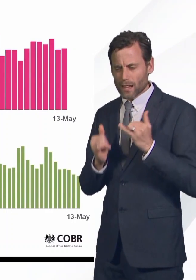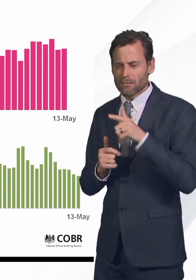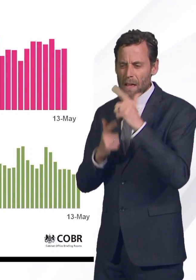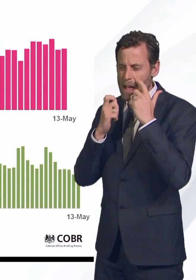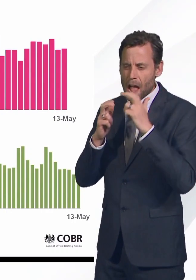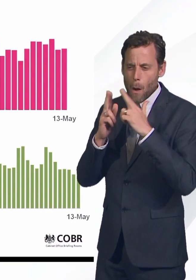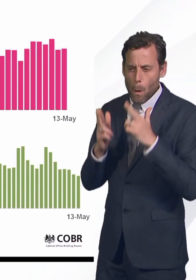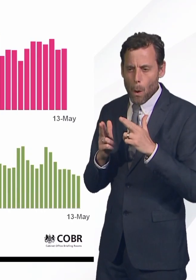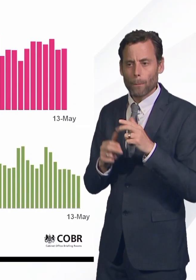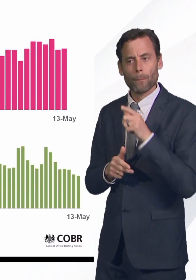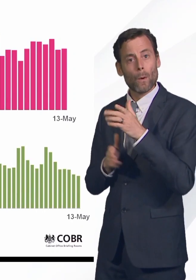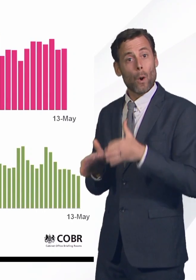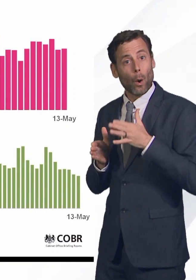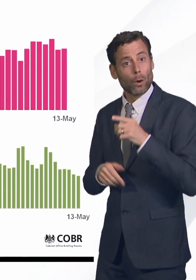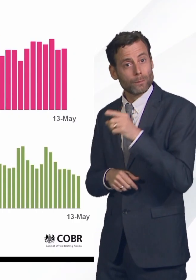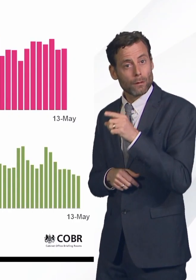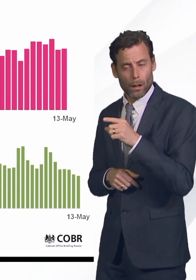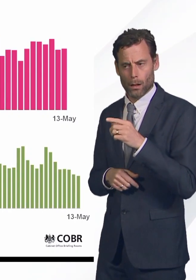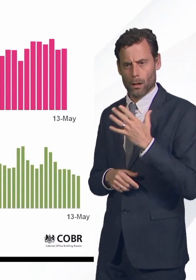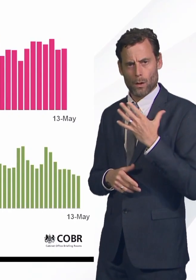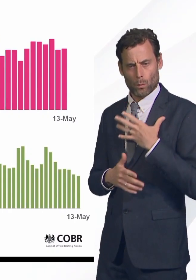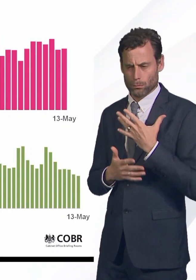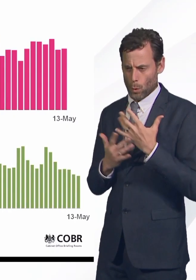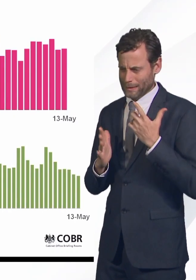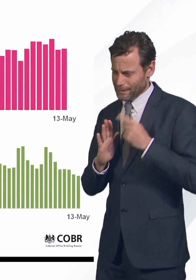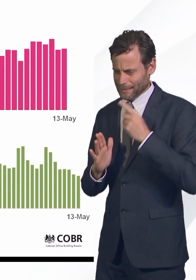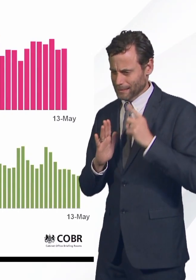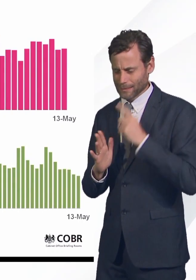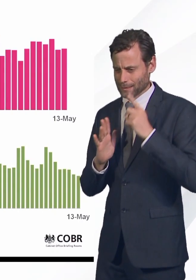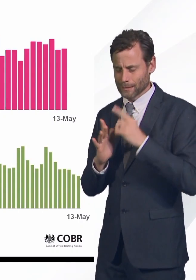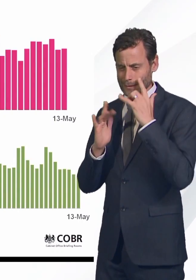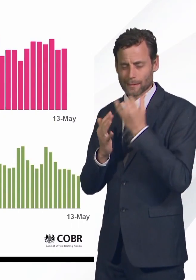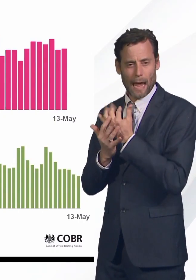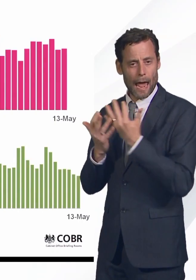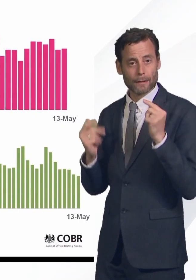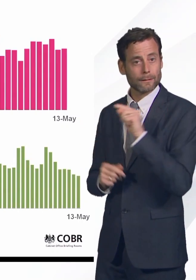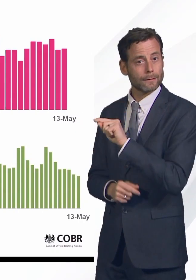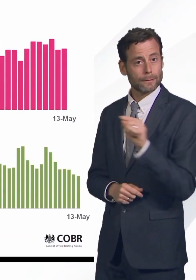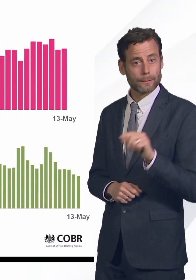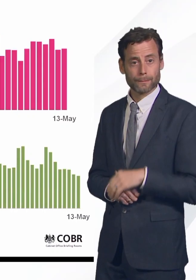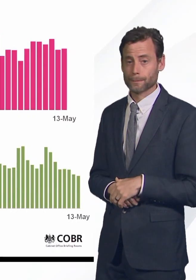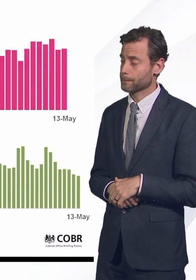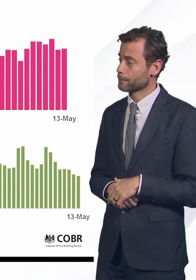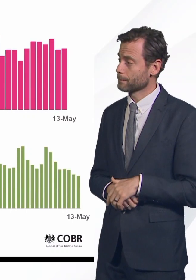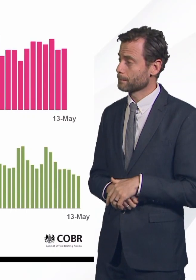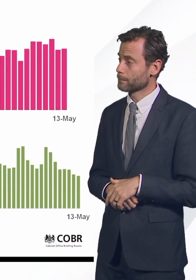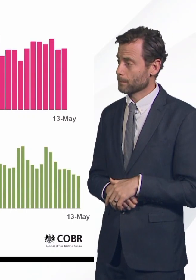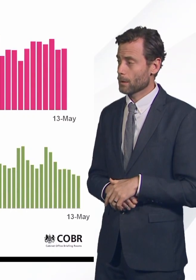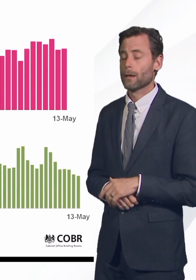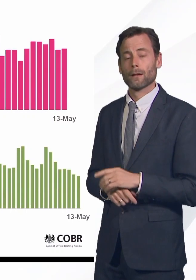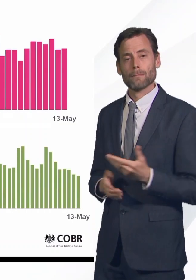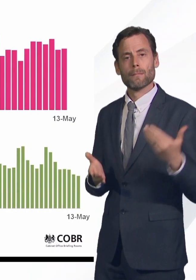where we want to ensure we have maximal capacity, but absolutely increasingly with our test and trace